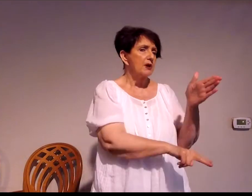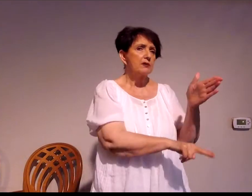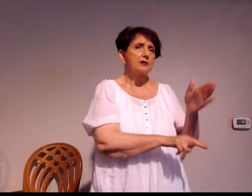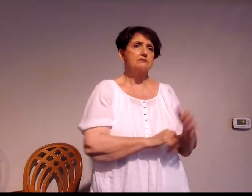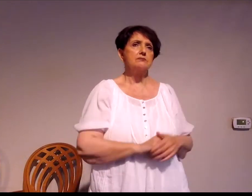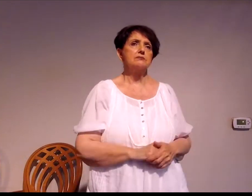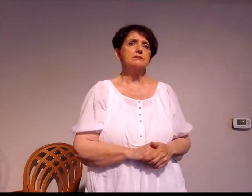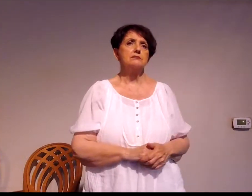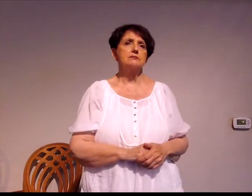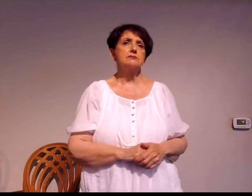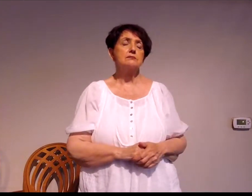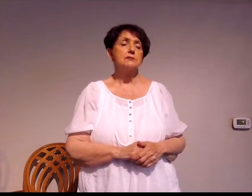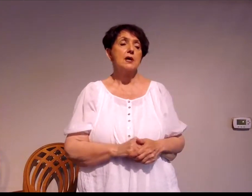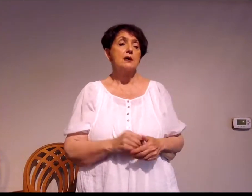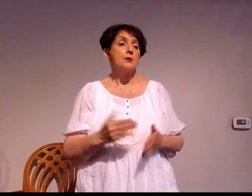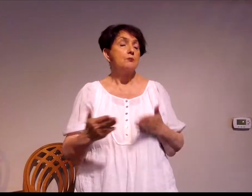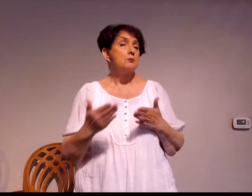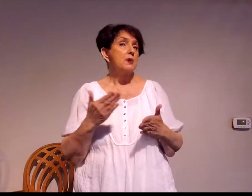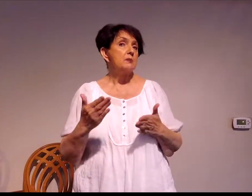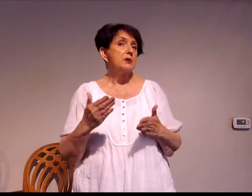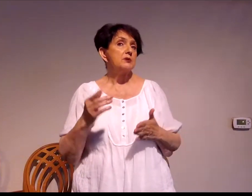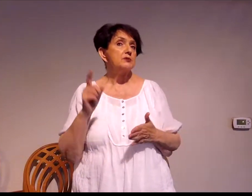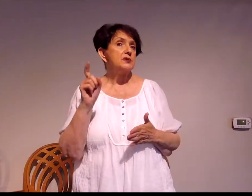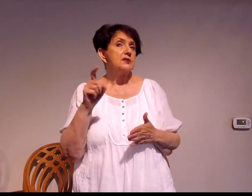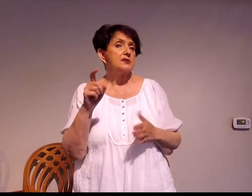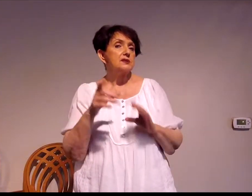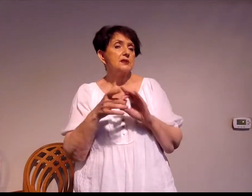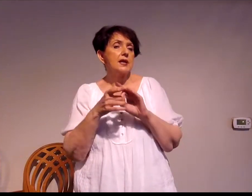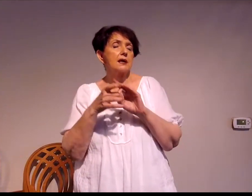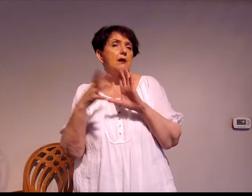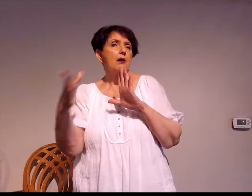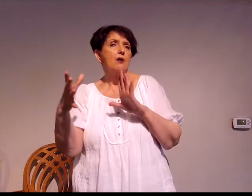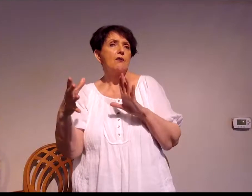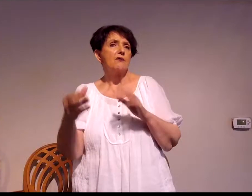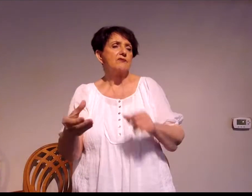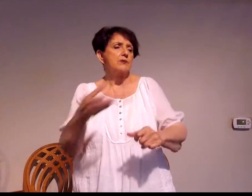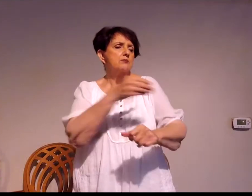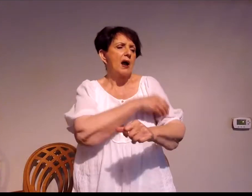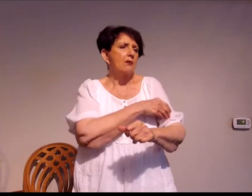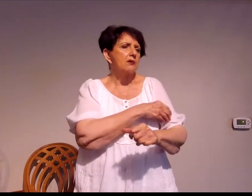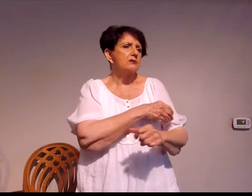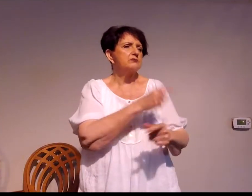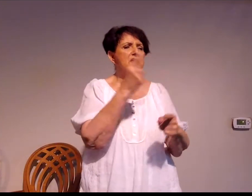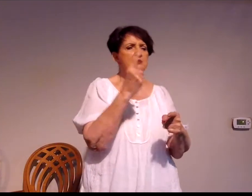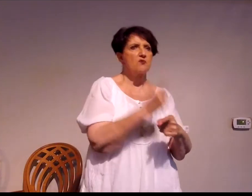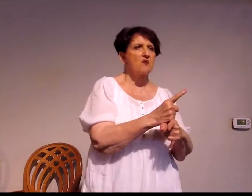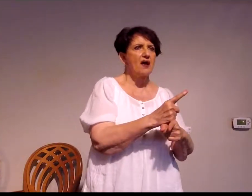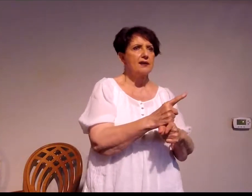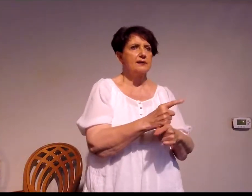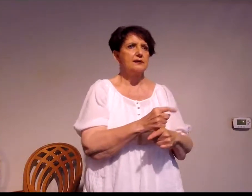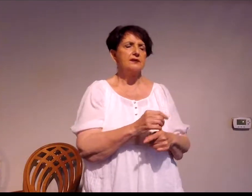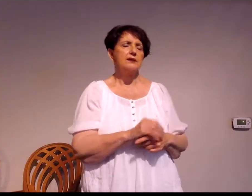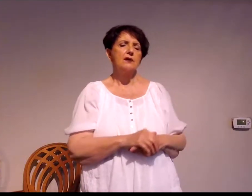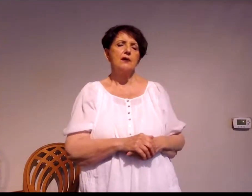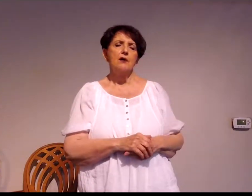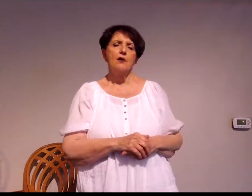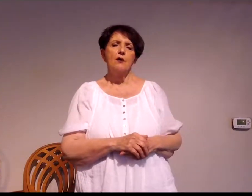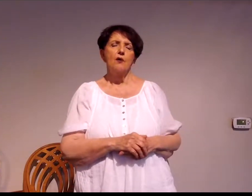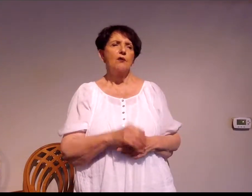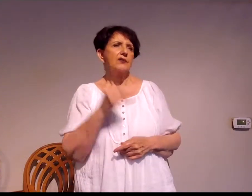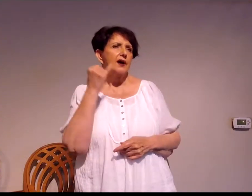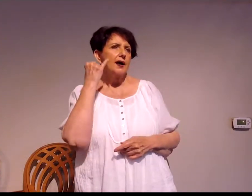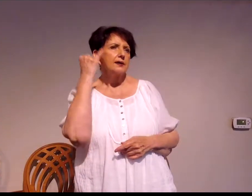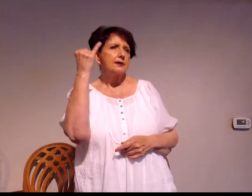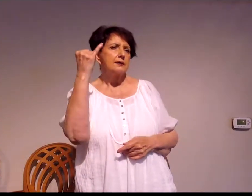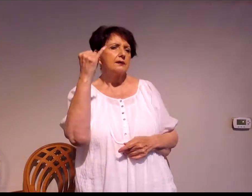We may need to relinquish the power that comes from being right or put to rest the idea that we